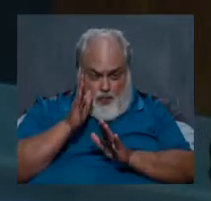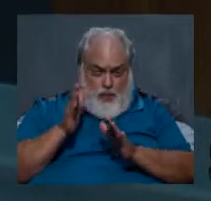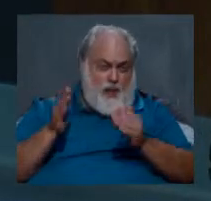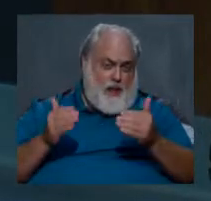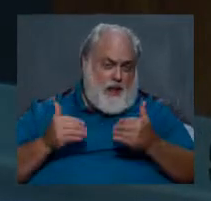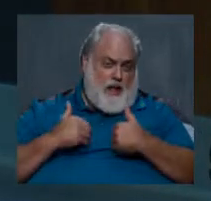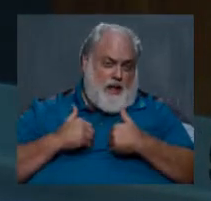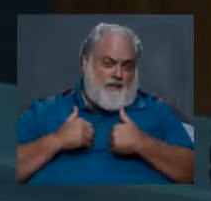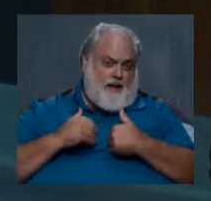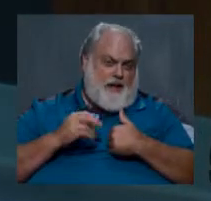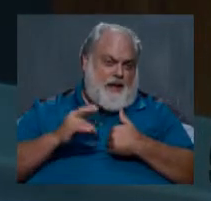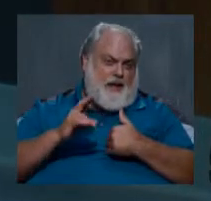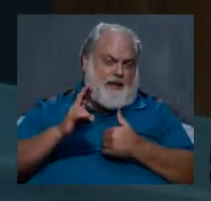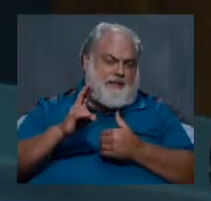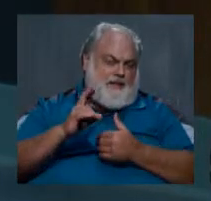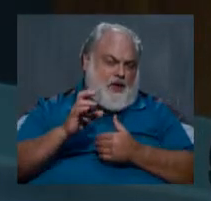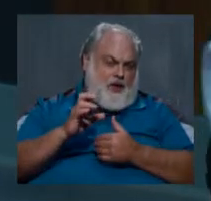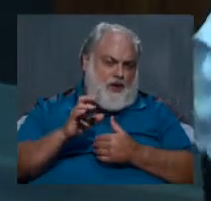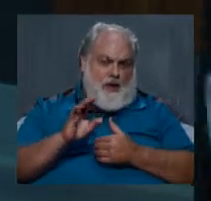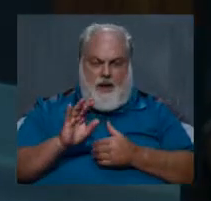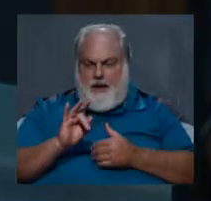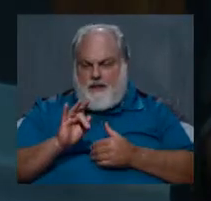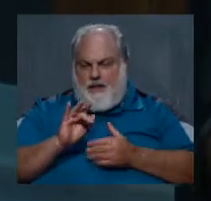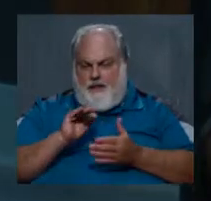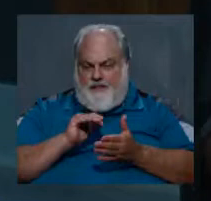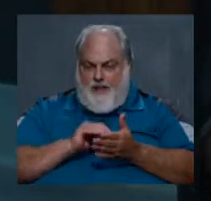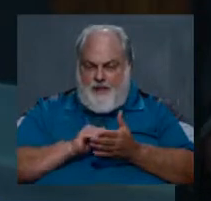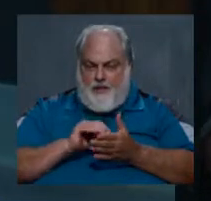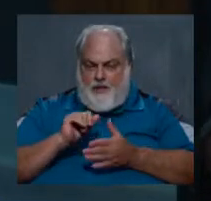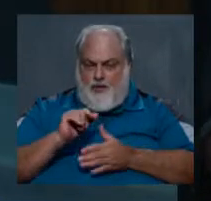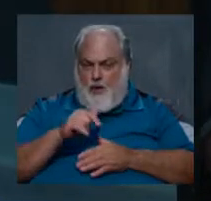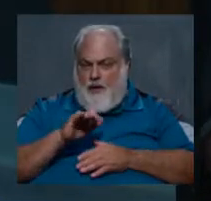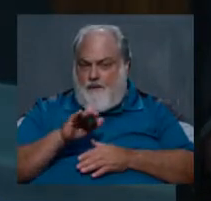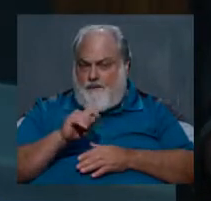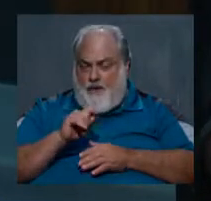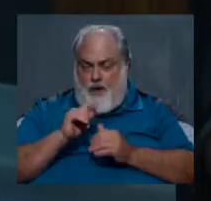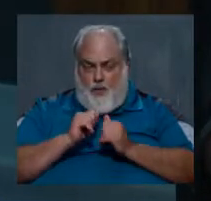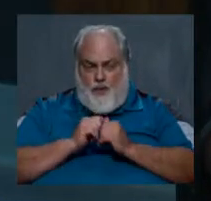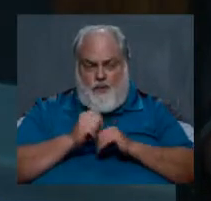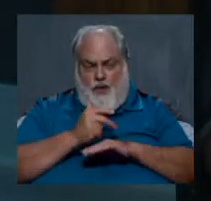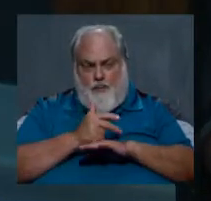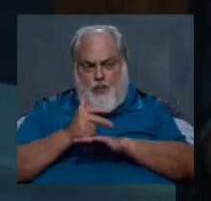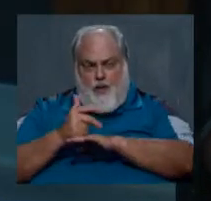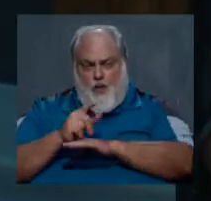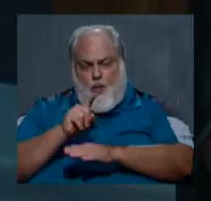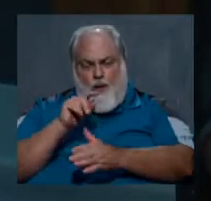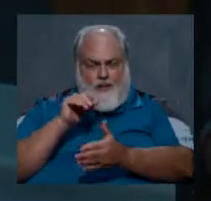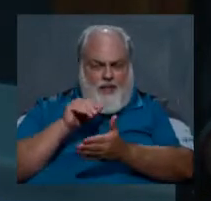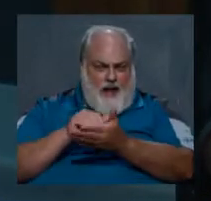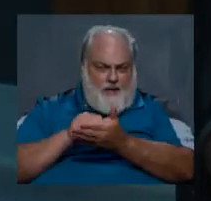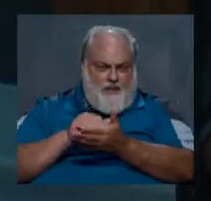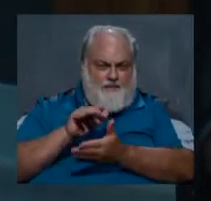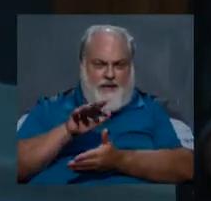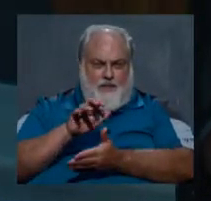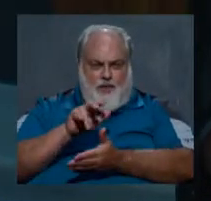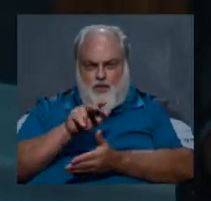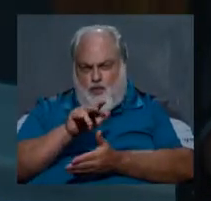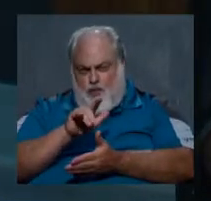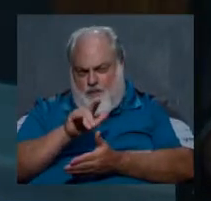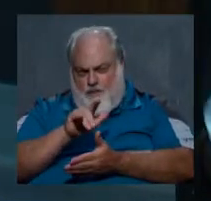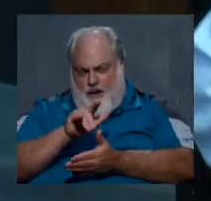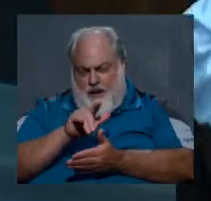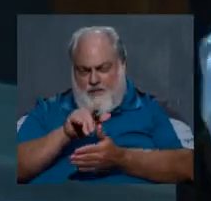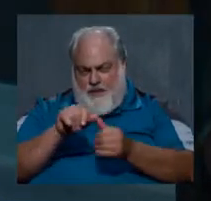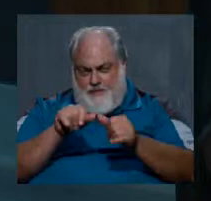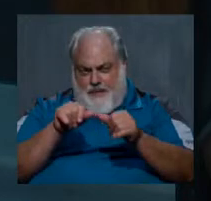approximately 718,000 square feet with allocated parking spaces of 1,525